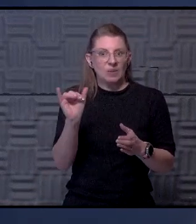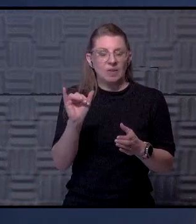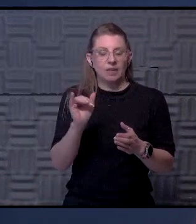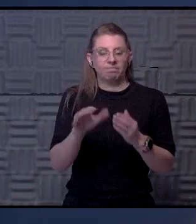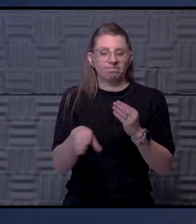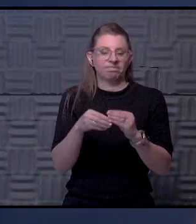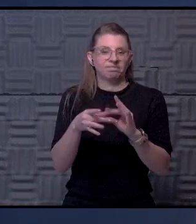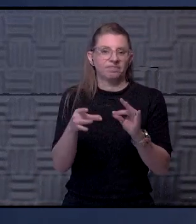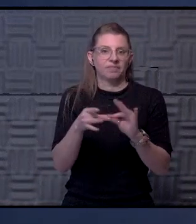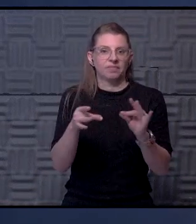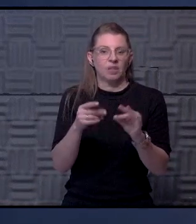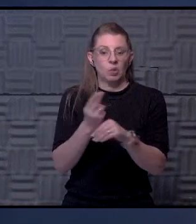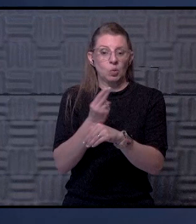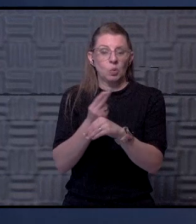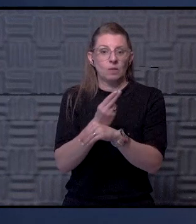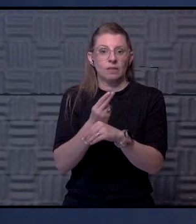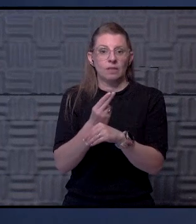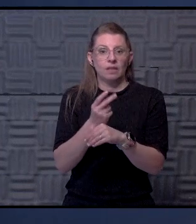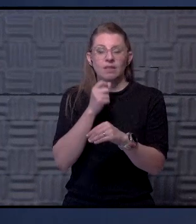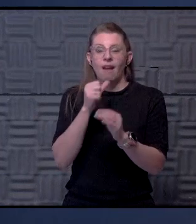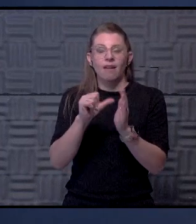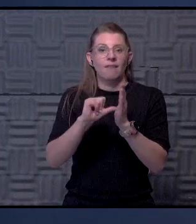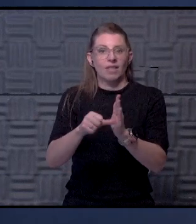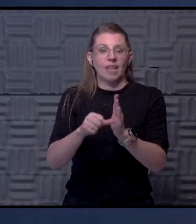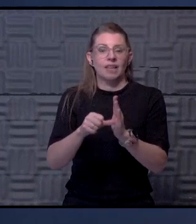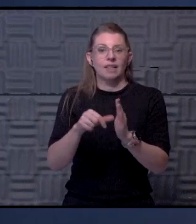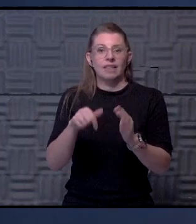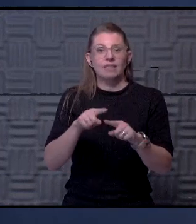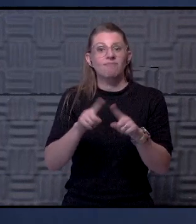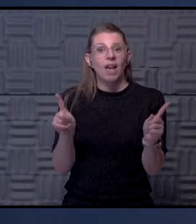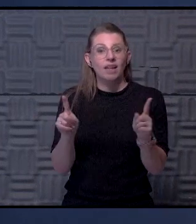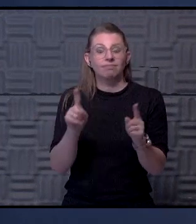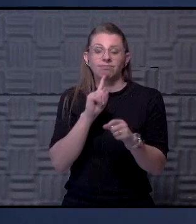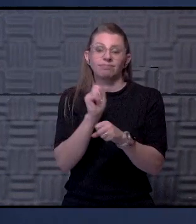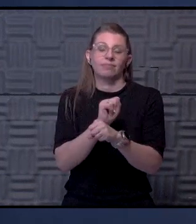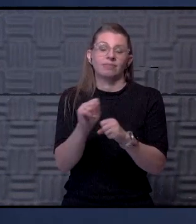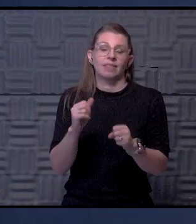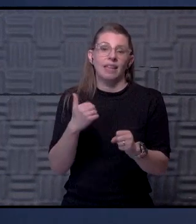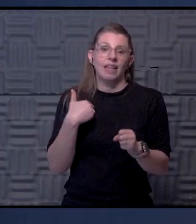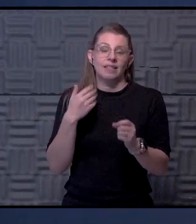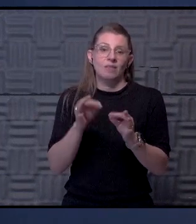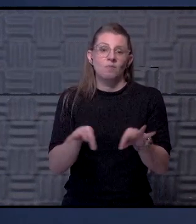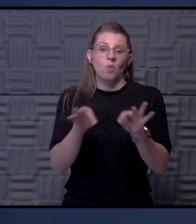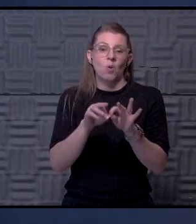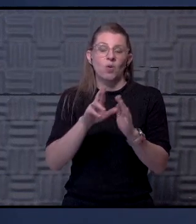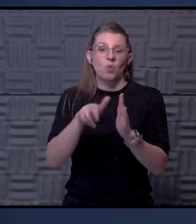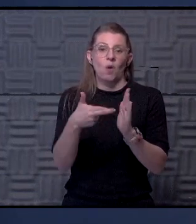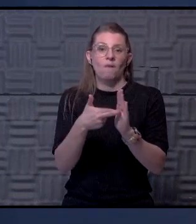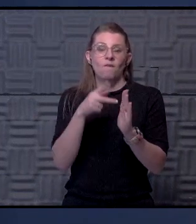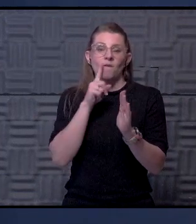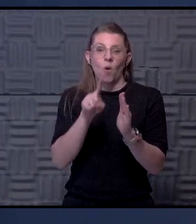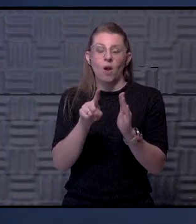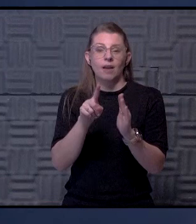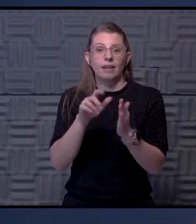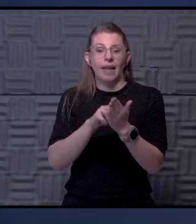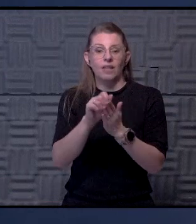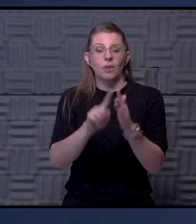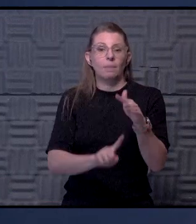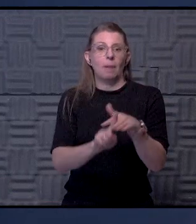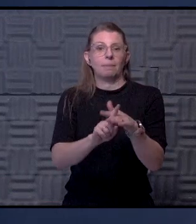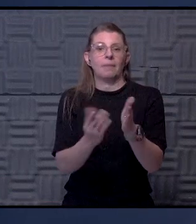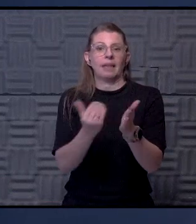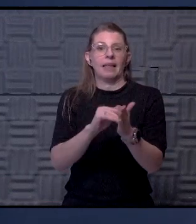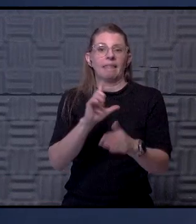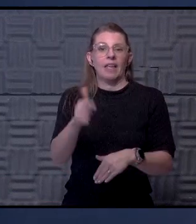of the utilization, we've really not emphasized this, but really it has a large role in recurrent cancers as well. The